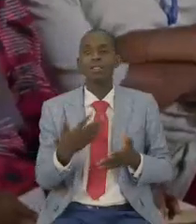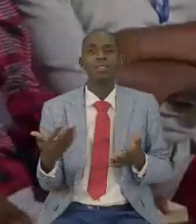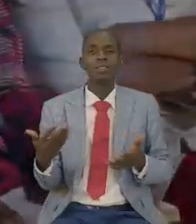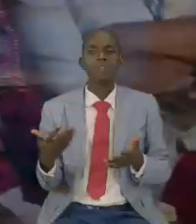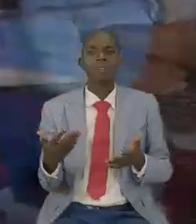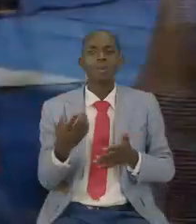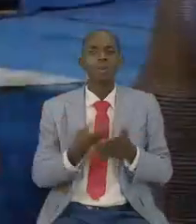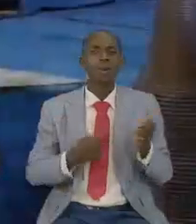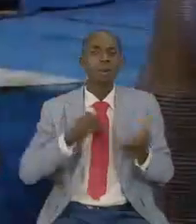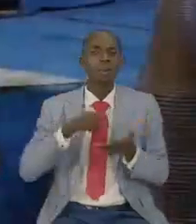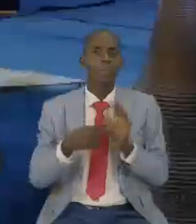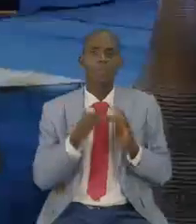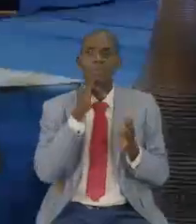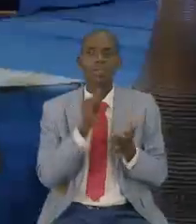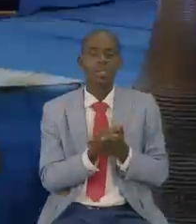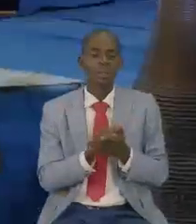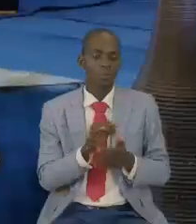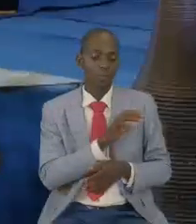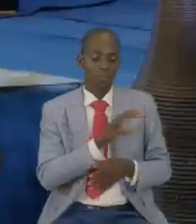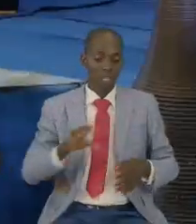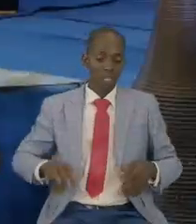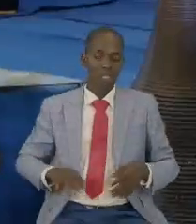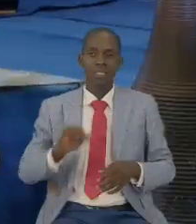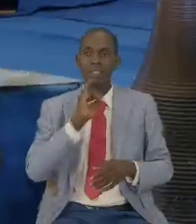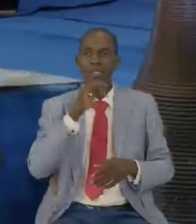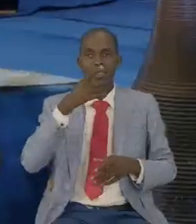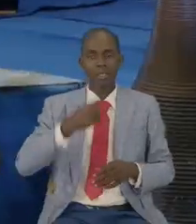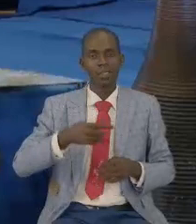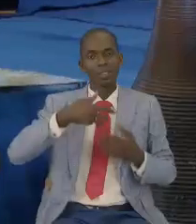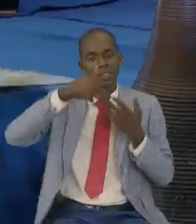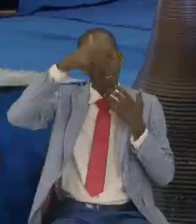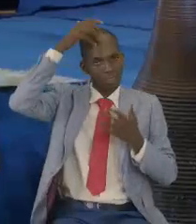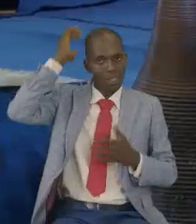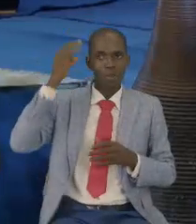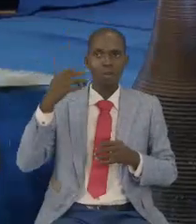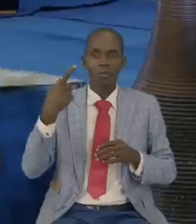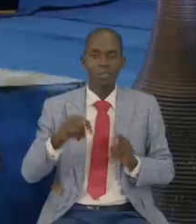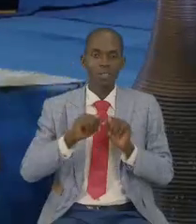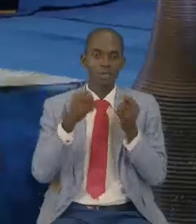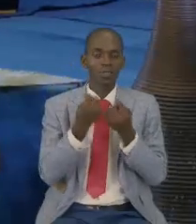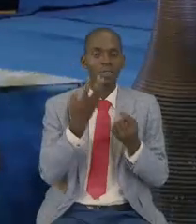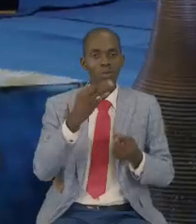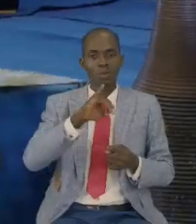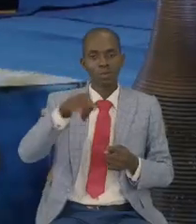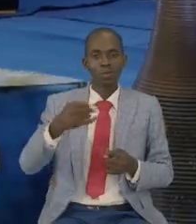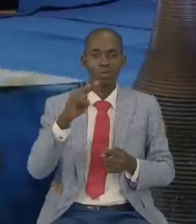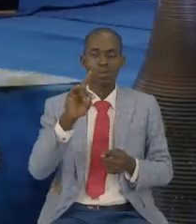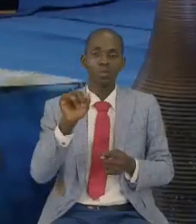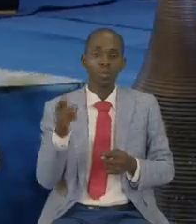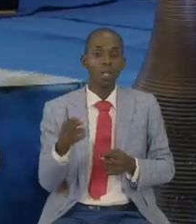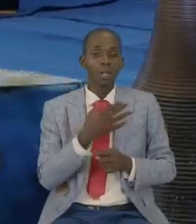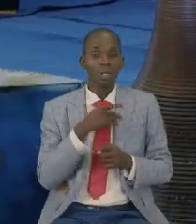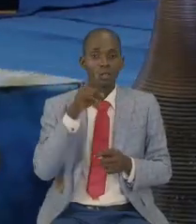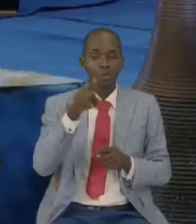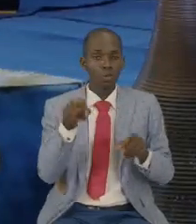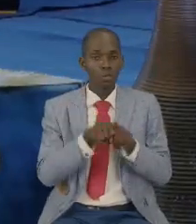lion of the tribe of Judah. And you, as you believe on the Lord Jesus Christ, you are the